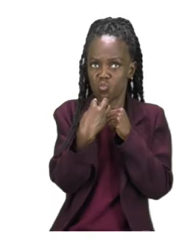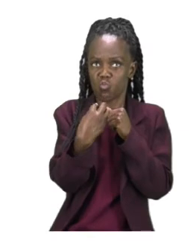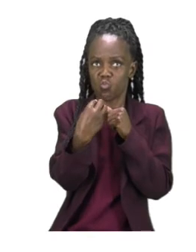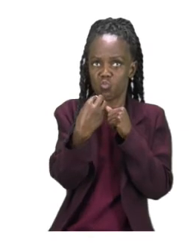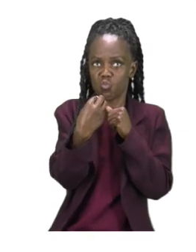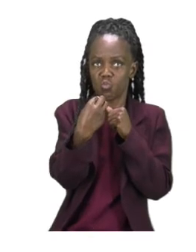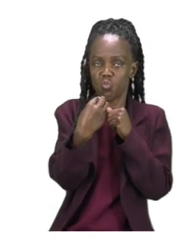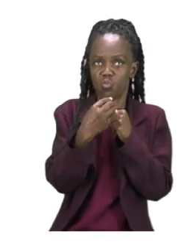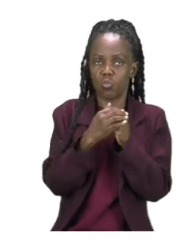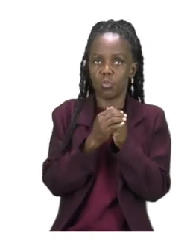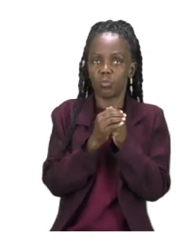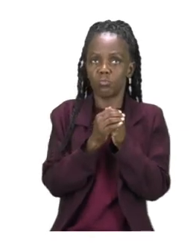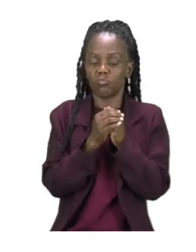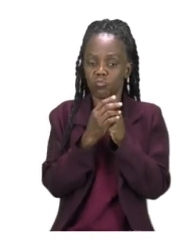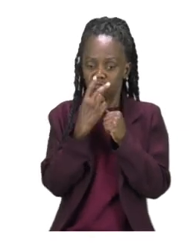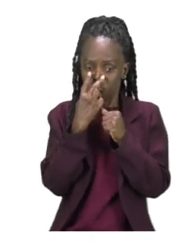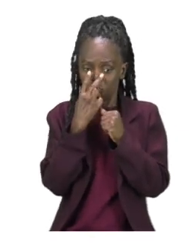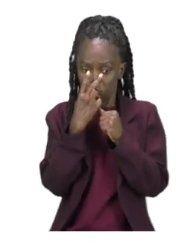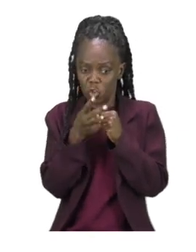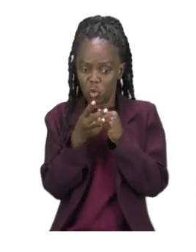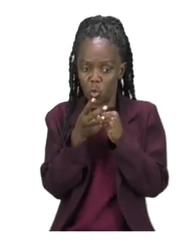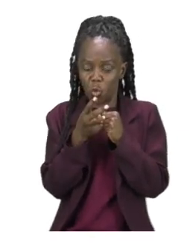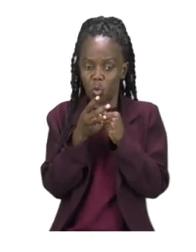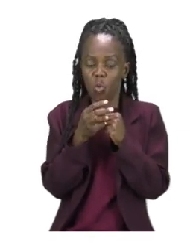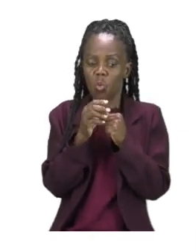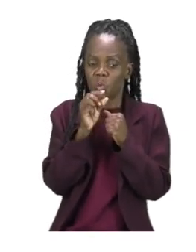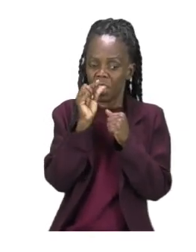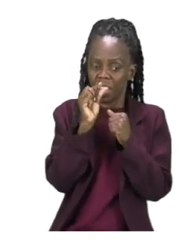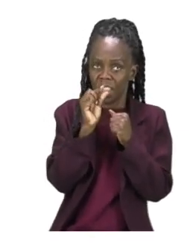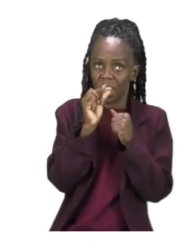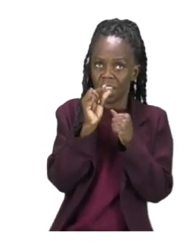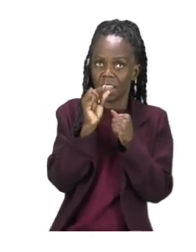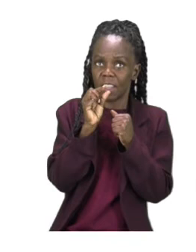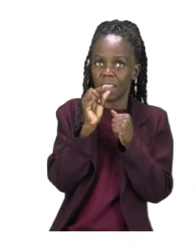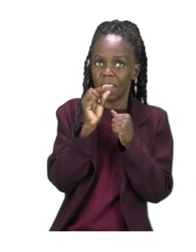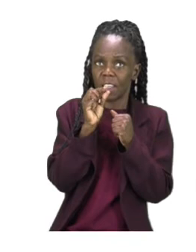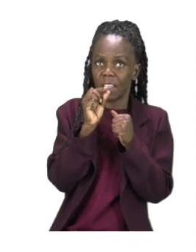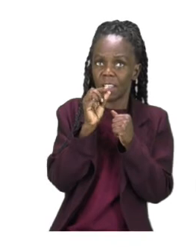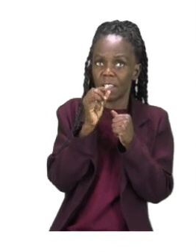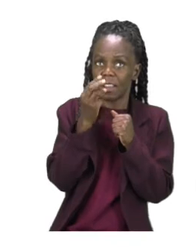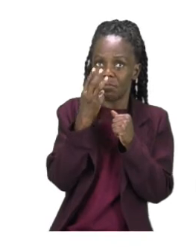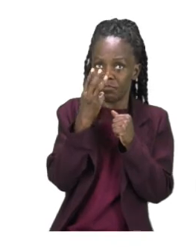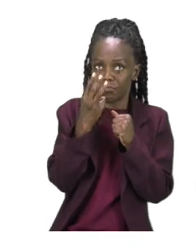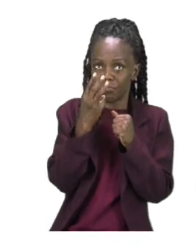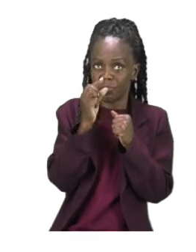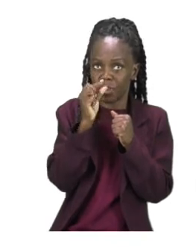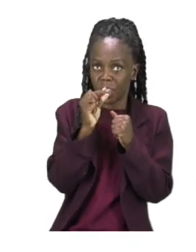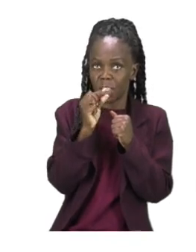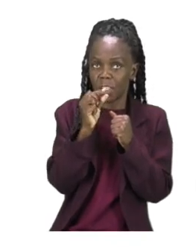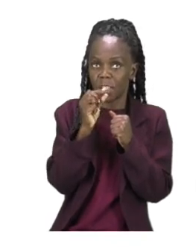they look very delicious. So he went closer and